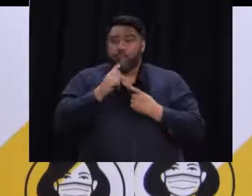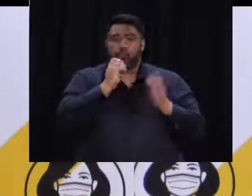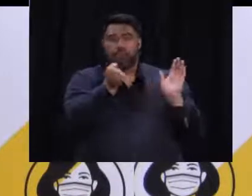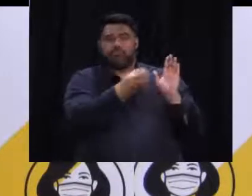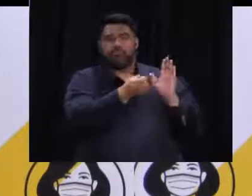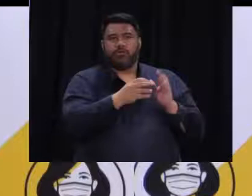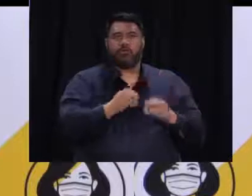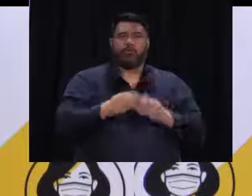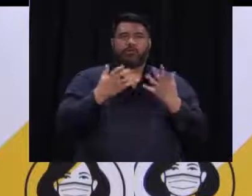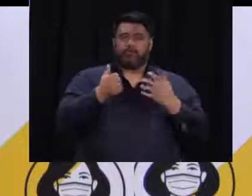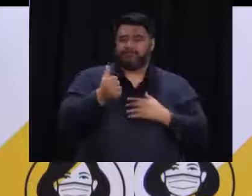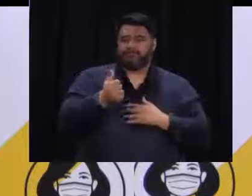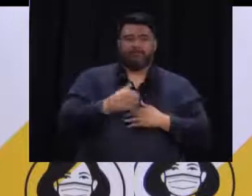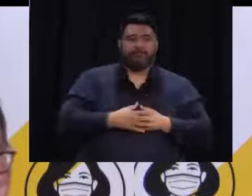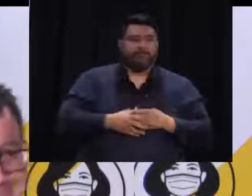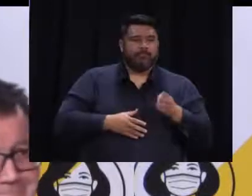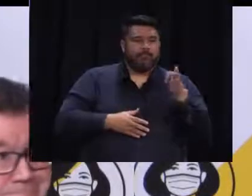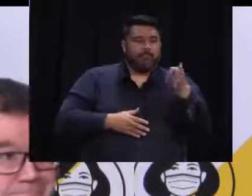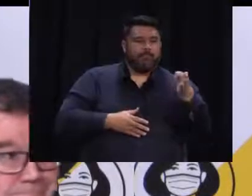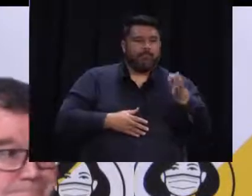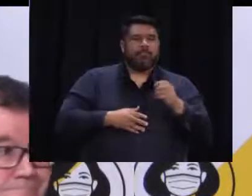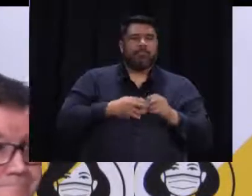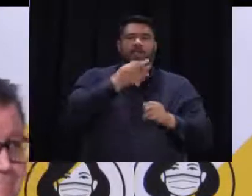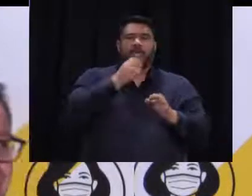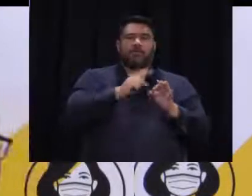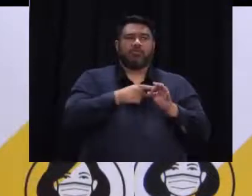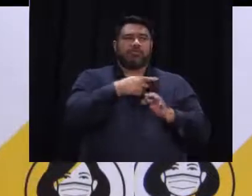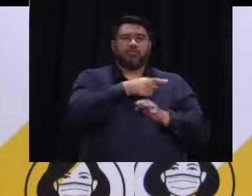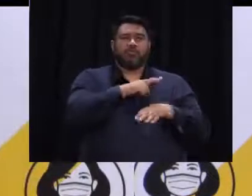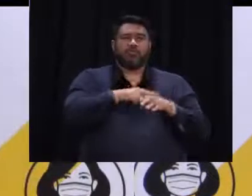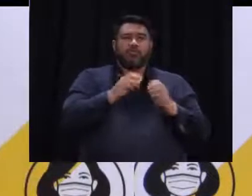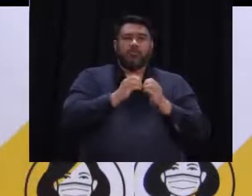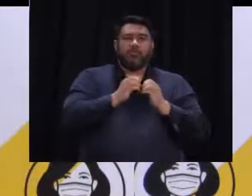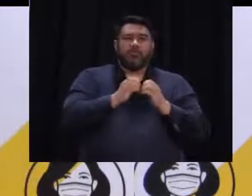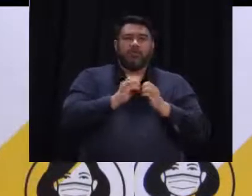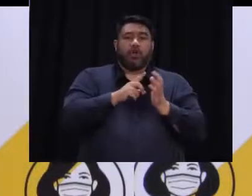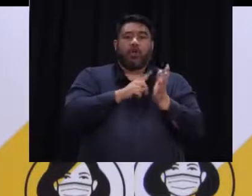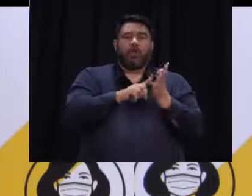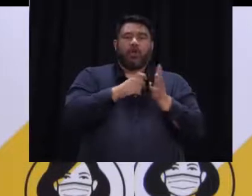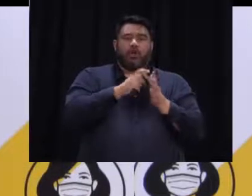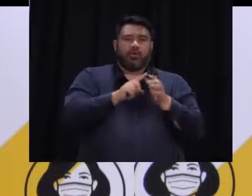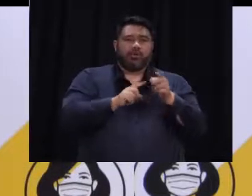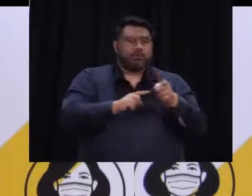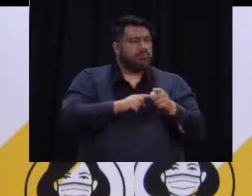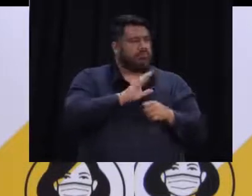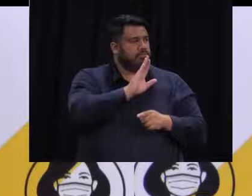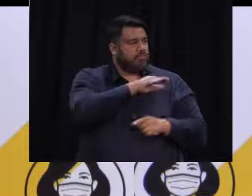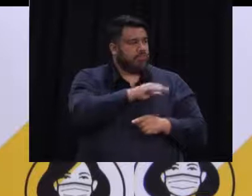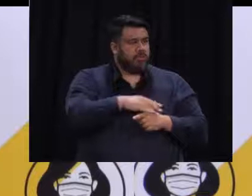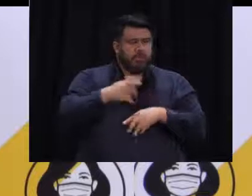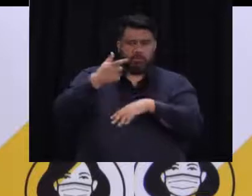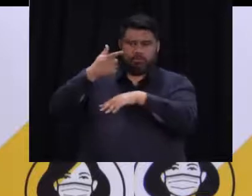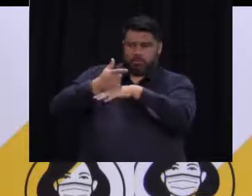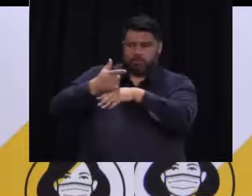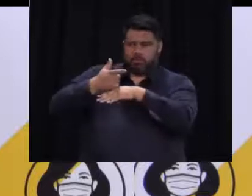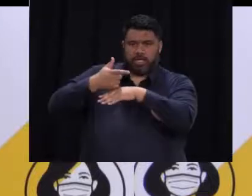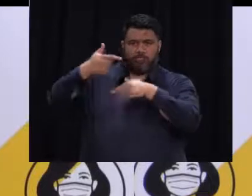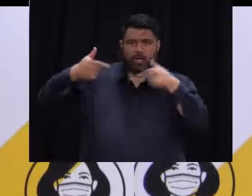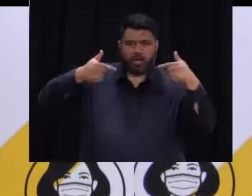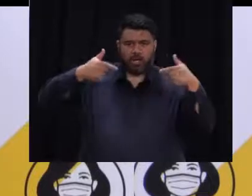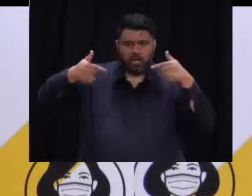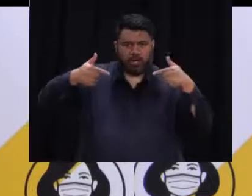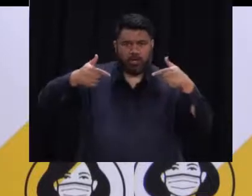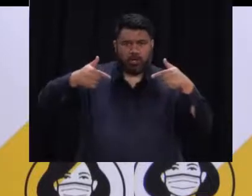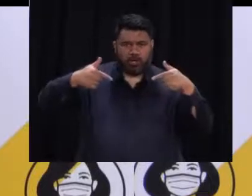Luke. Dr. Bloomfield, will the Ministry release CCTV images of the 2 people who remain unidentified at the Crown